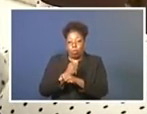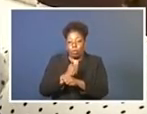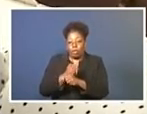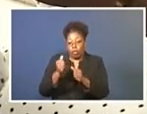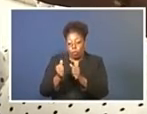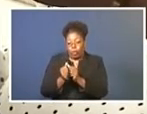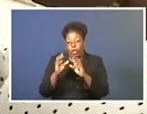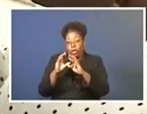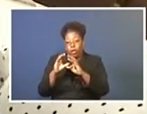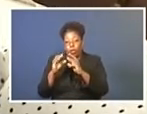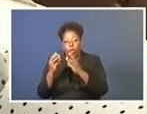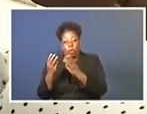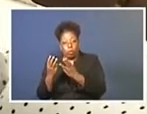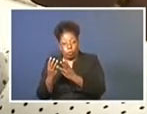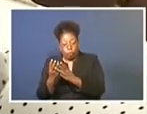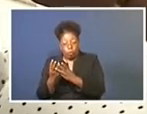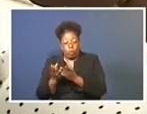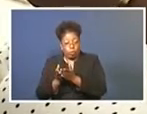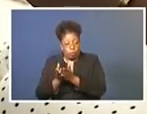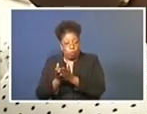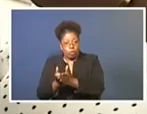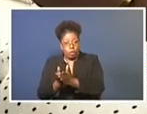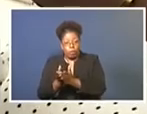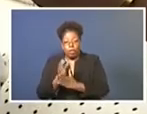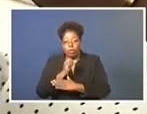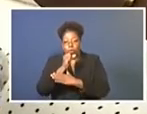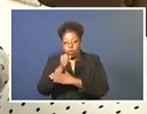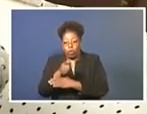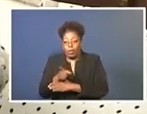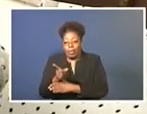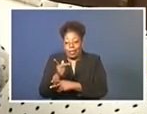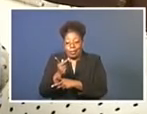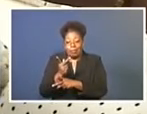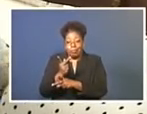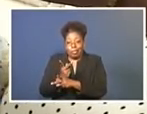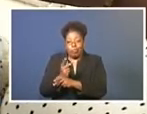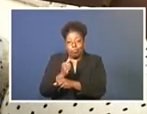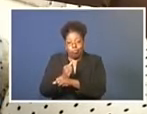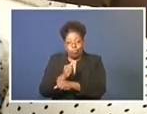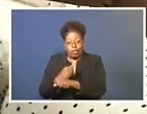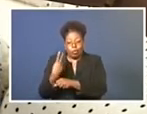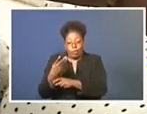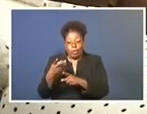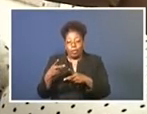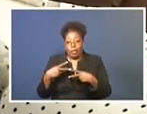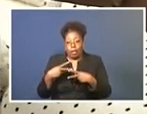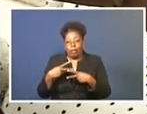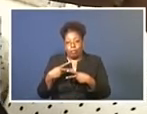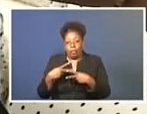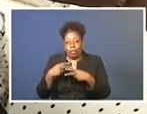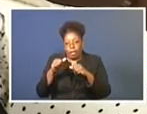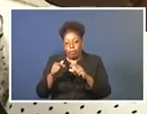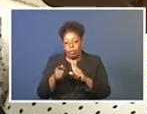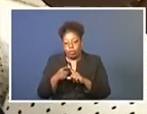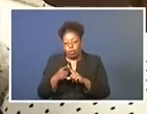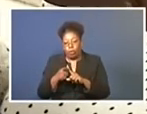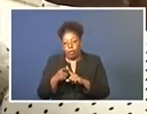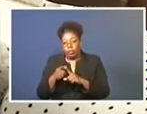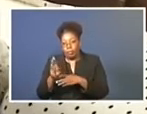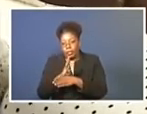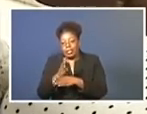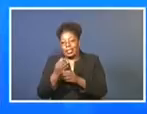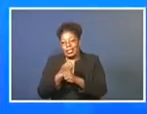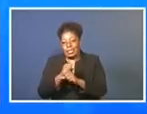with the cruise lines to ensure that they keep operating and we have access to the business, and we want to do it in a safe